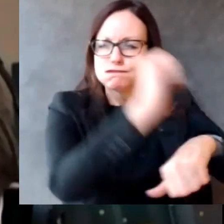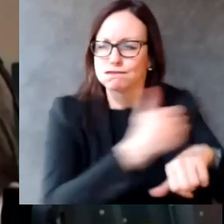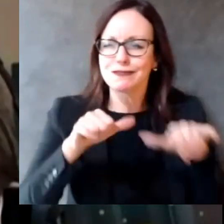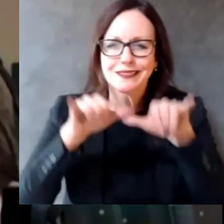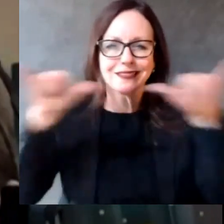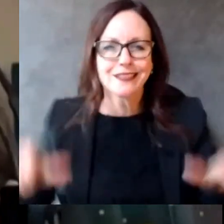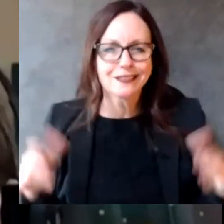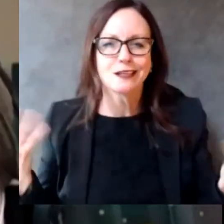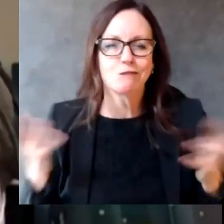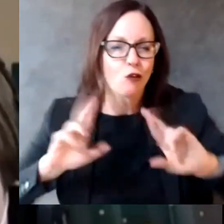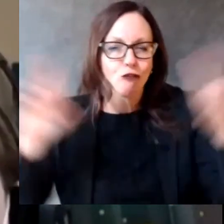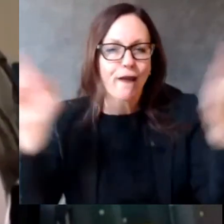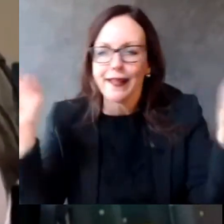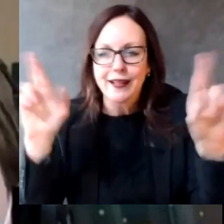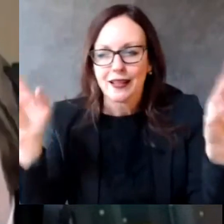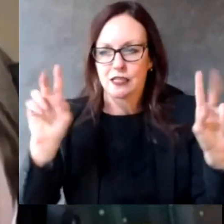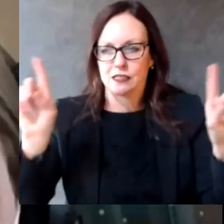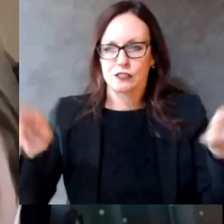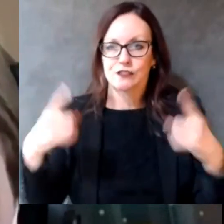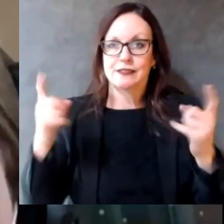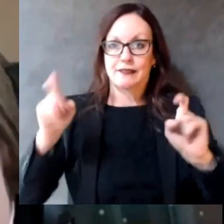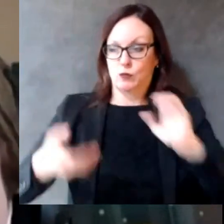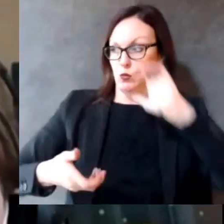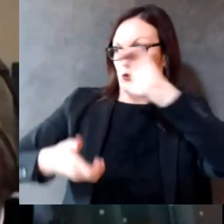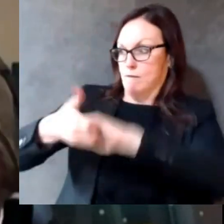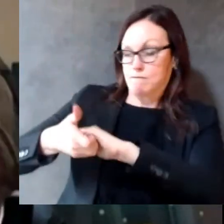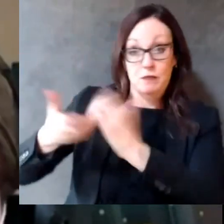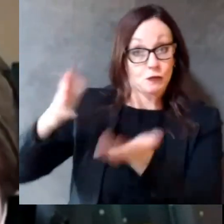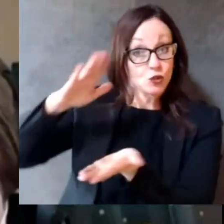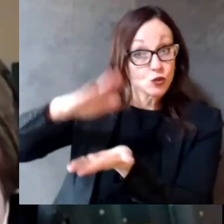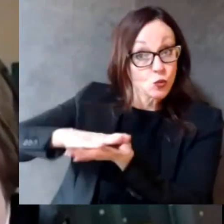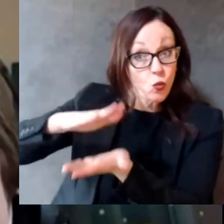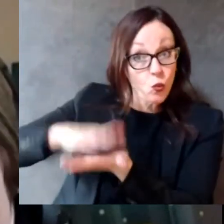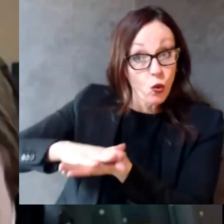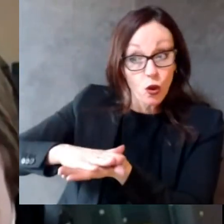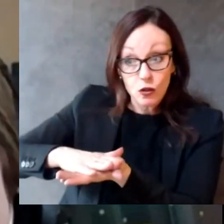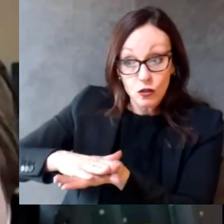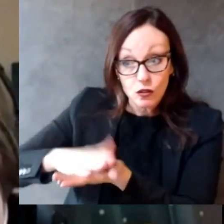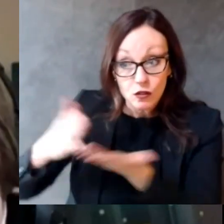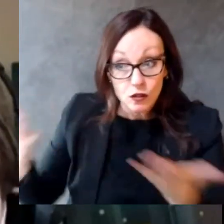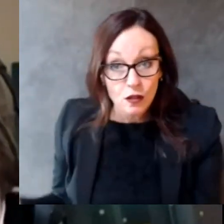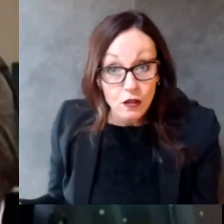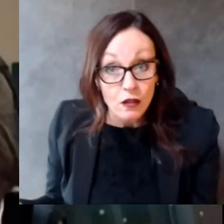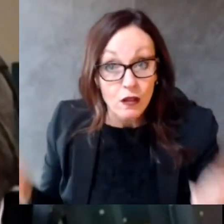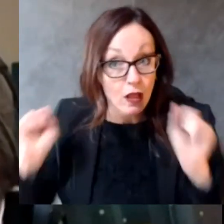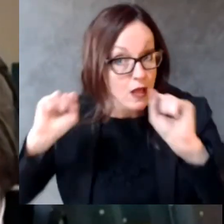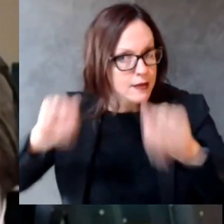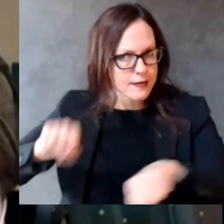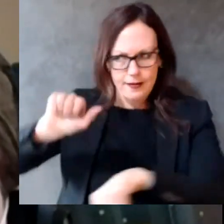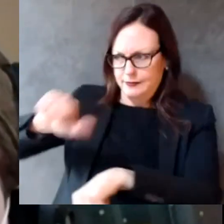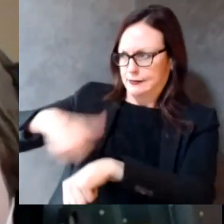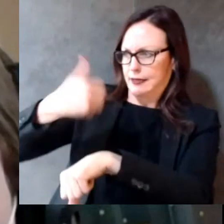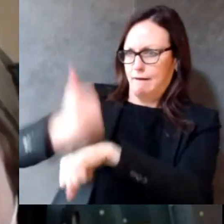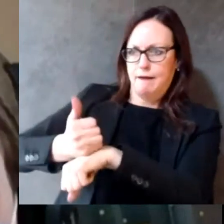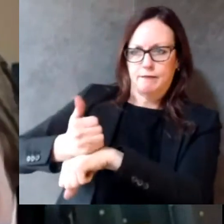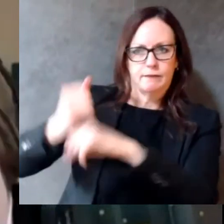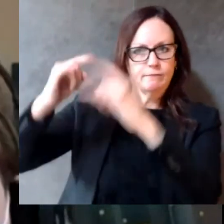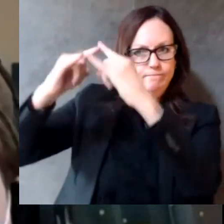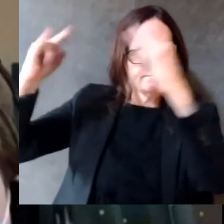schools on the 16 and 17-year-olds as well, and providing opportunities to